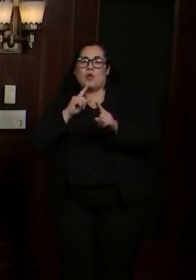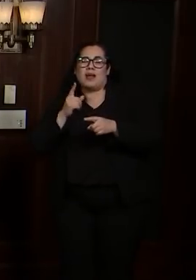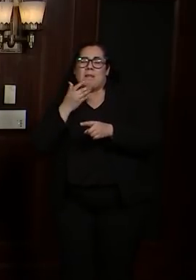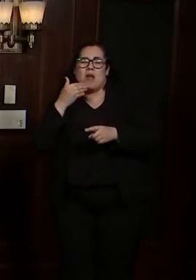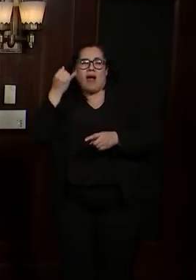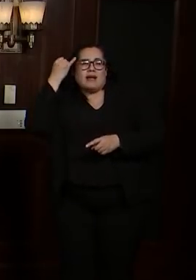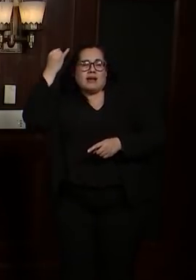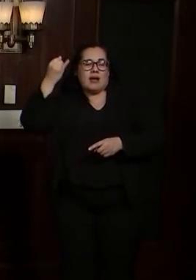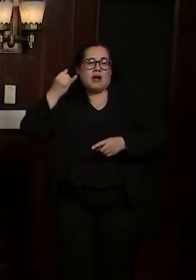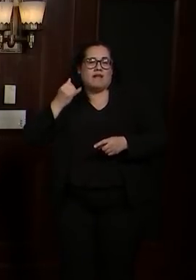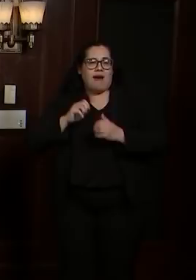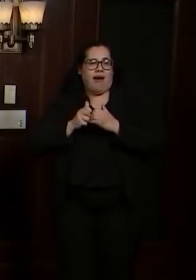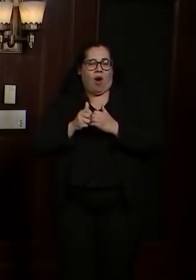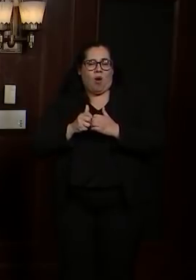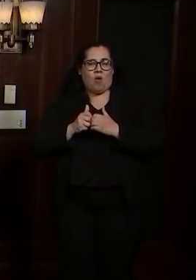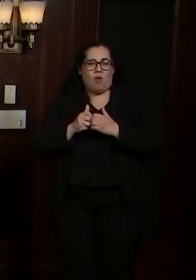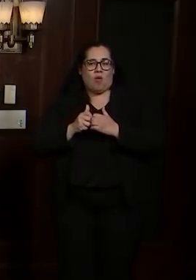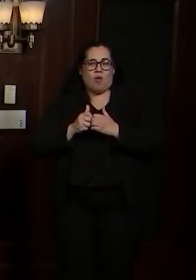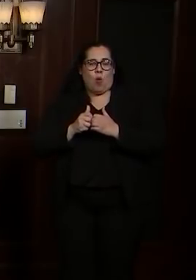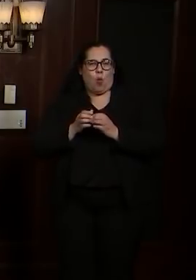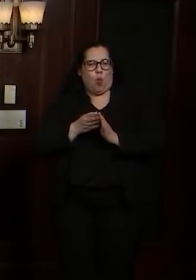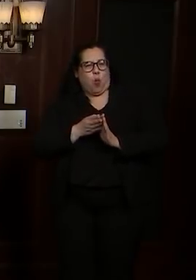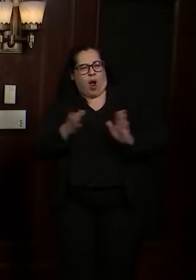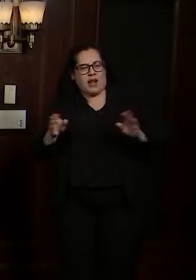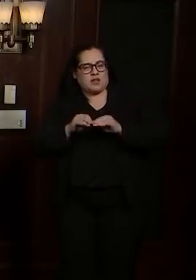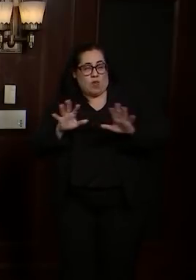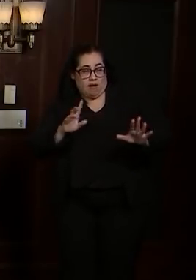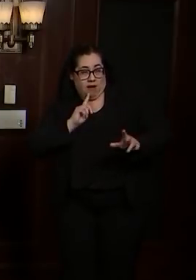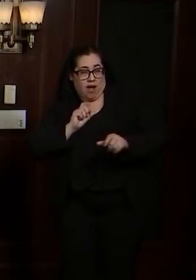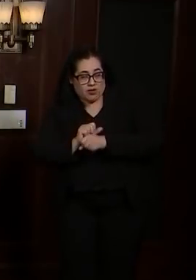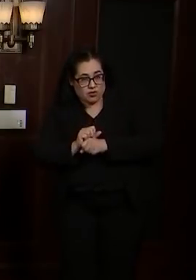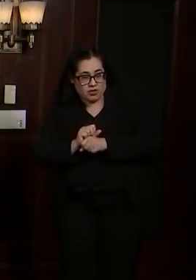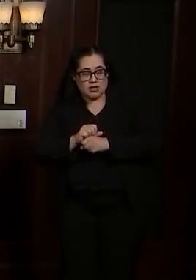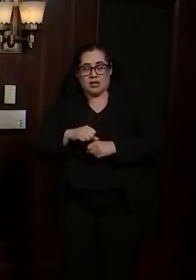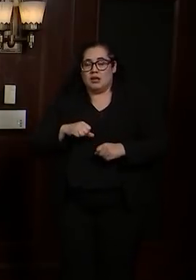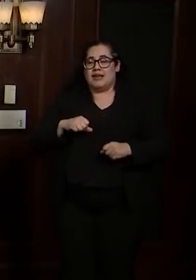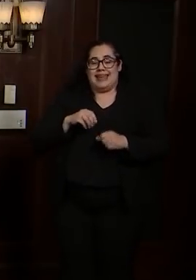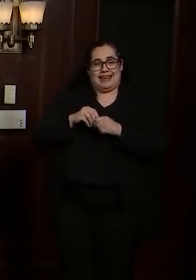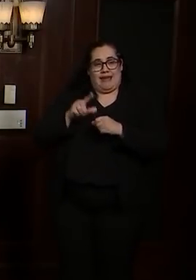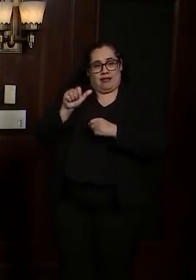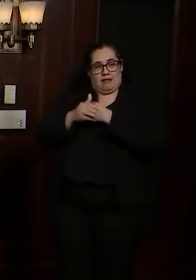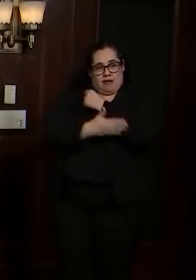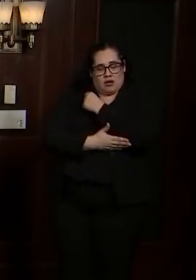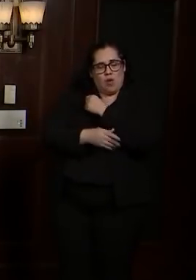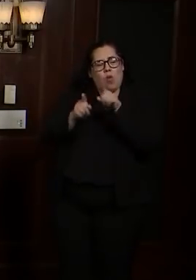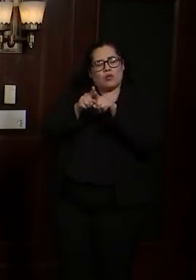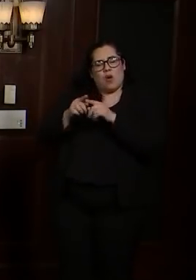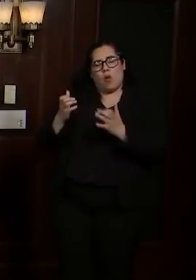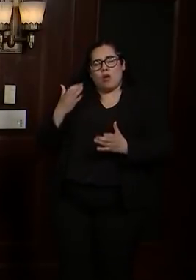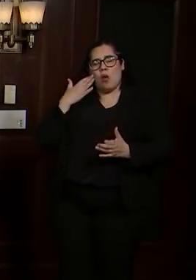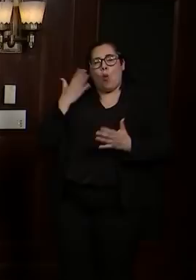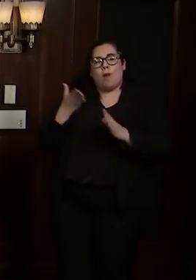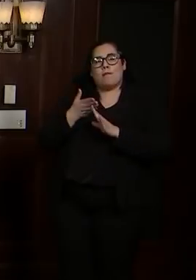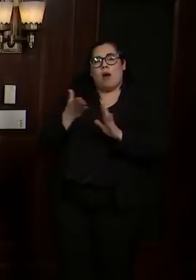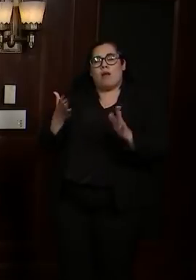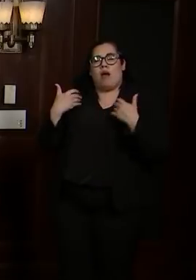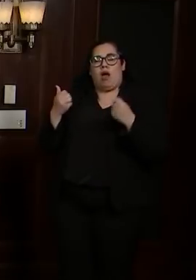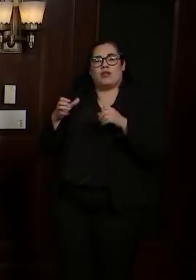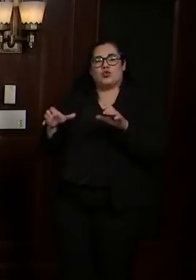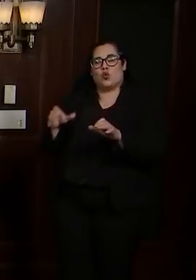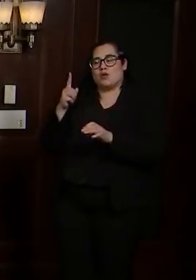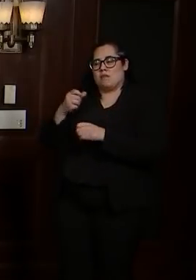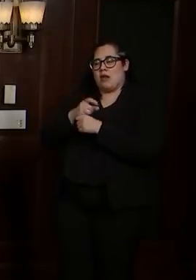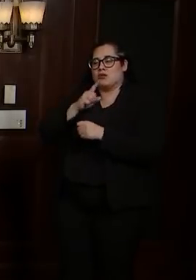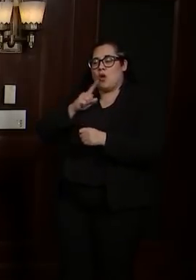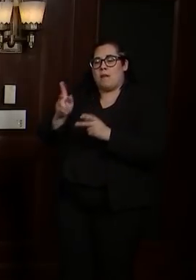better idea of how widespread the virus actually is in the county? And I'd also like to know what public health is doing to